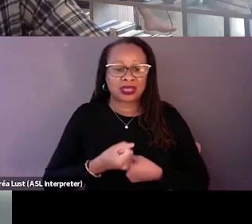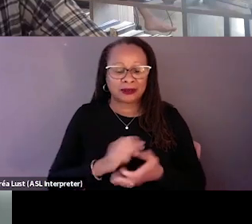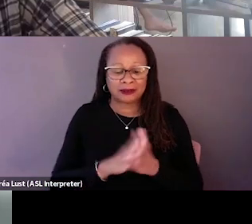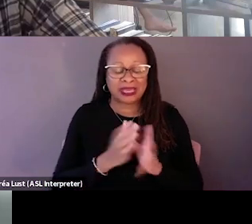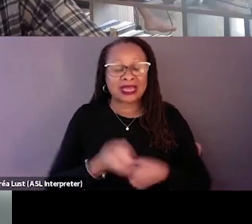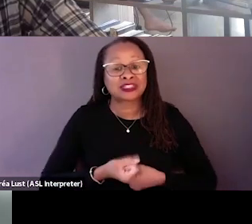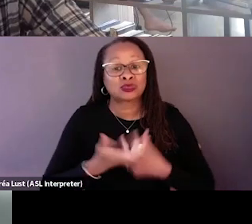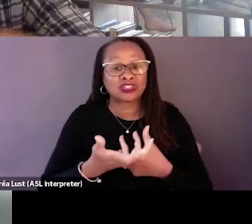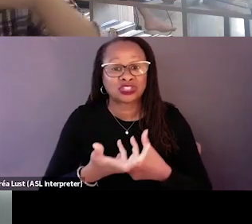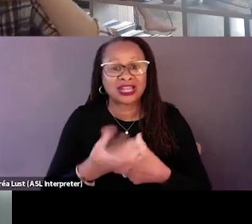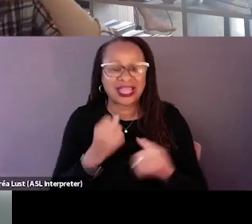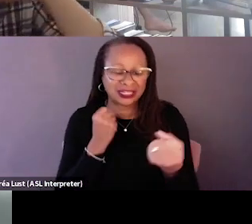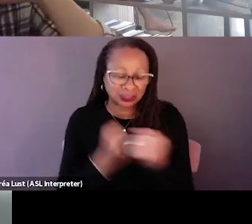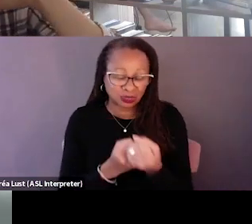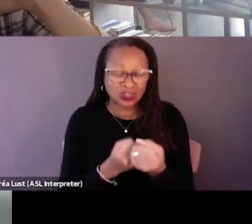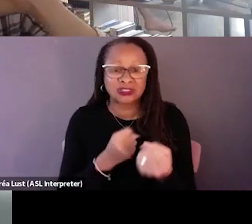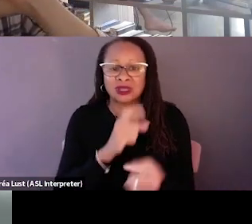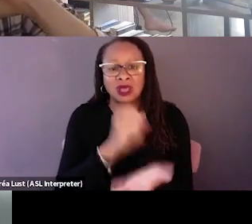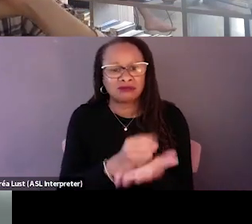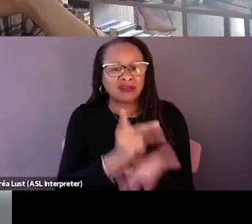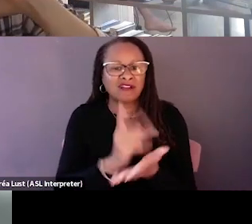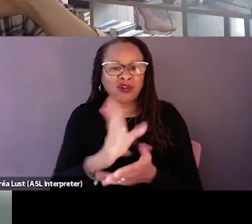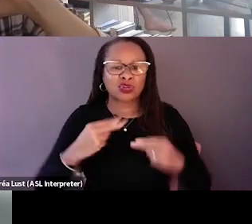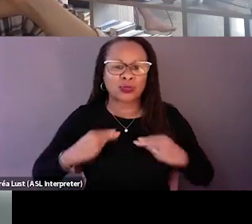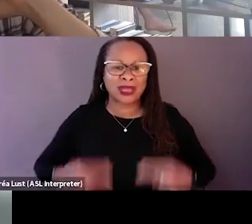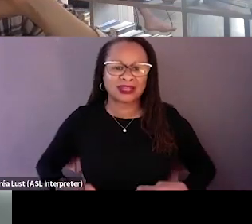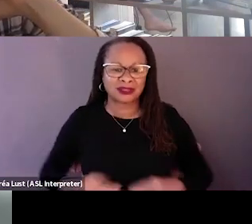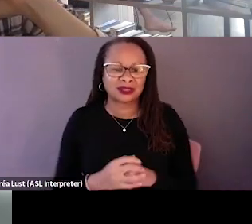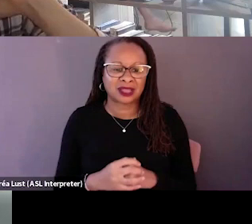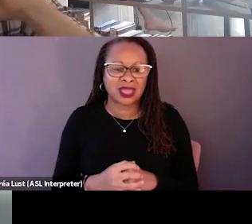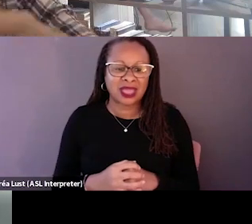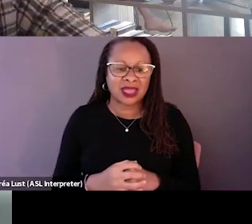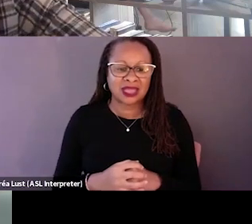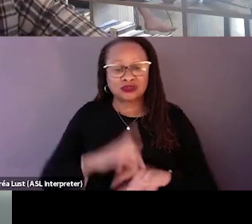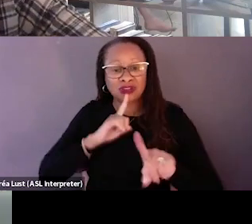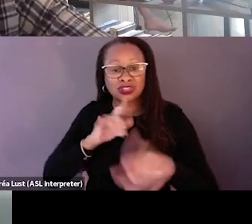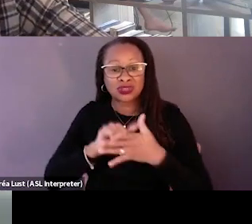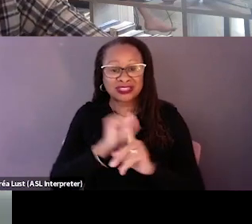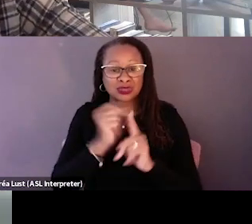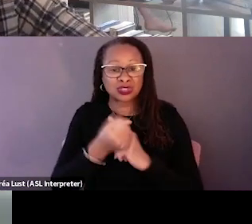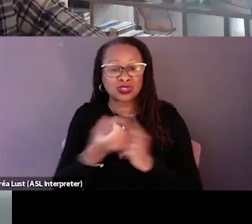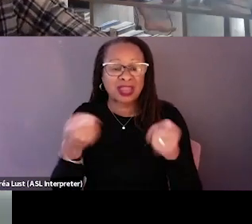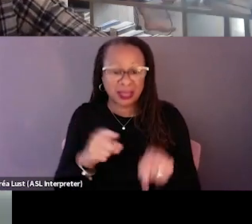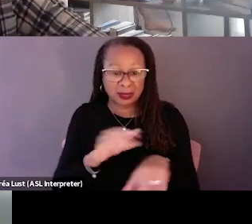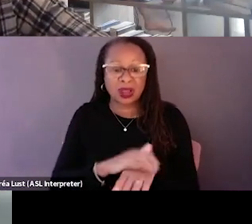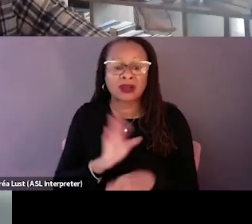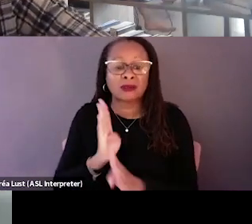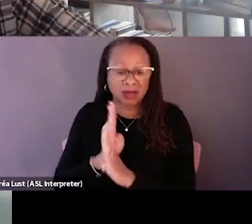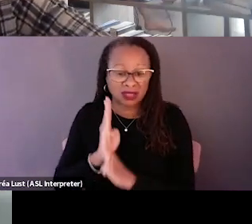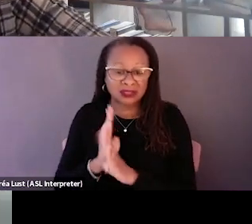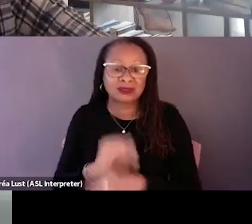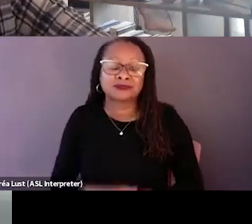of her humanity in reaction to that abusive situation that occurred on the bus. On the bus, right. And